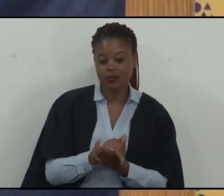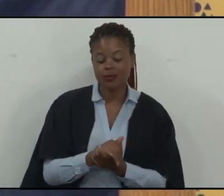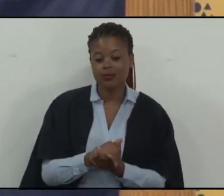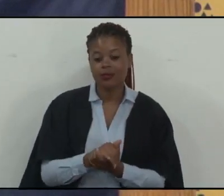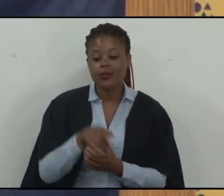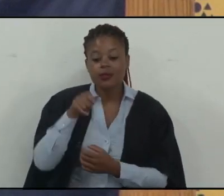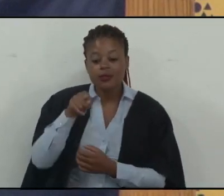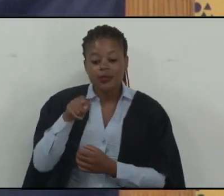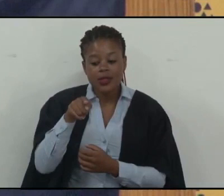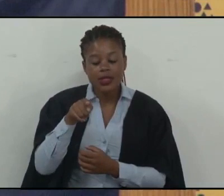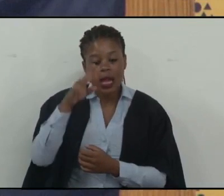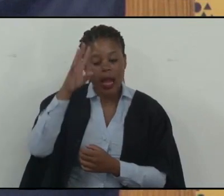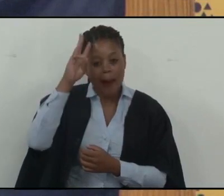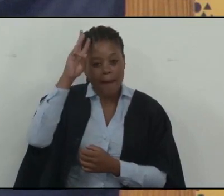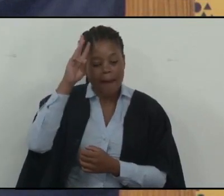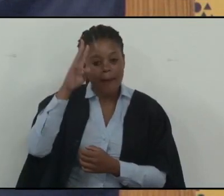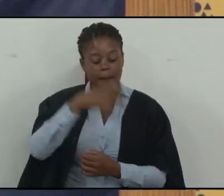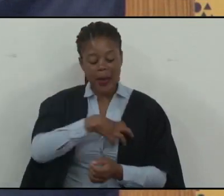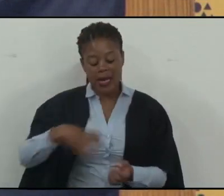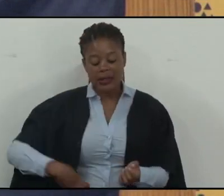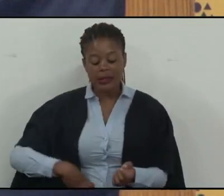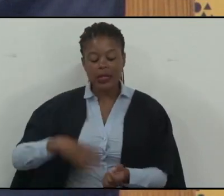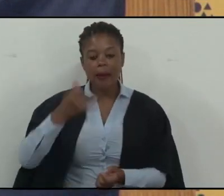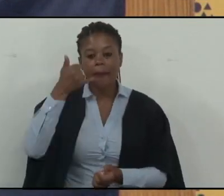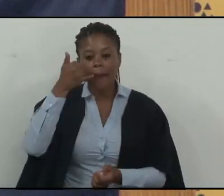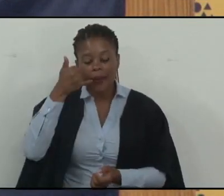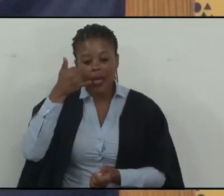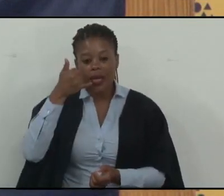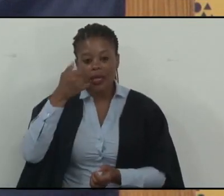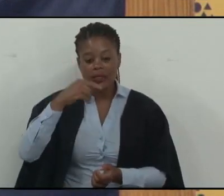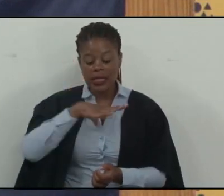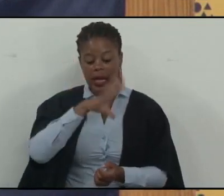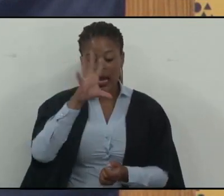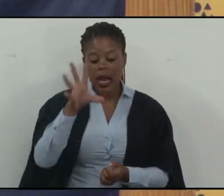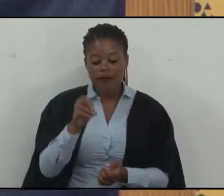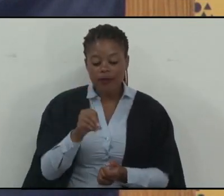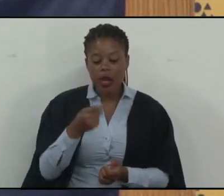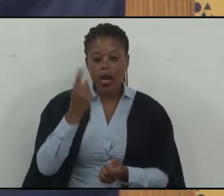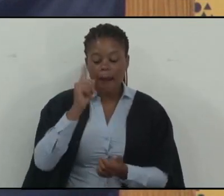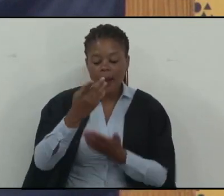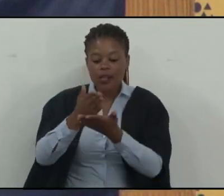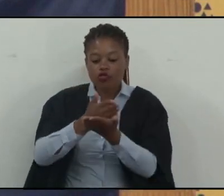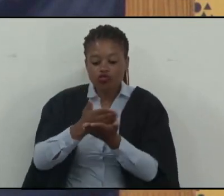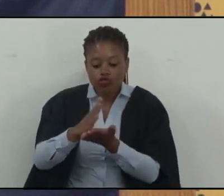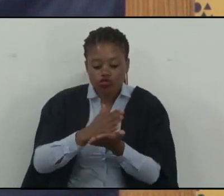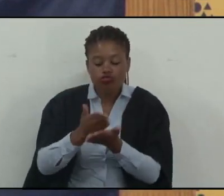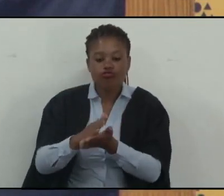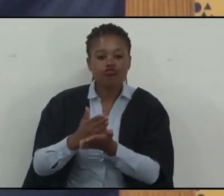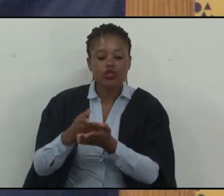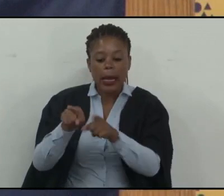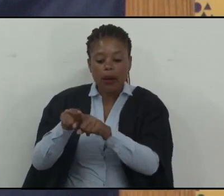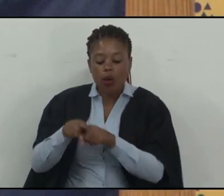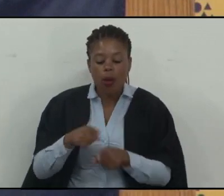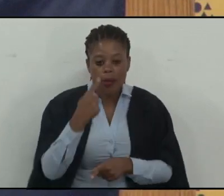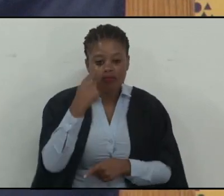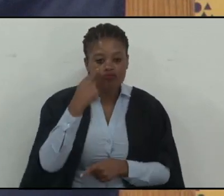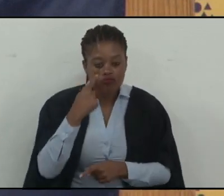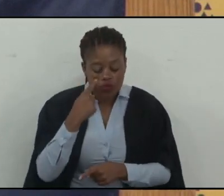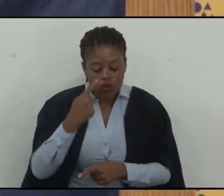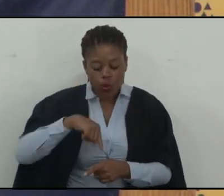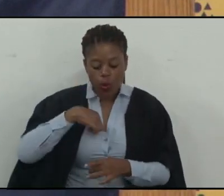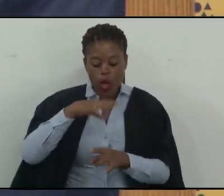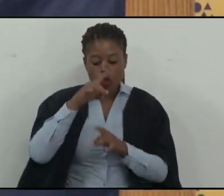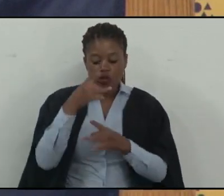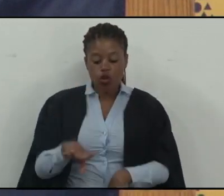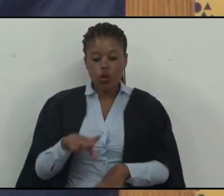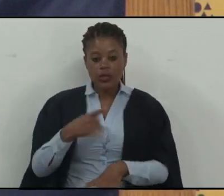this was President Mbeki, where he said, as Africans, we need to share common recognition that all of us stand to lose